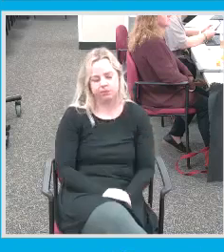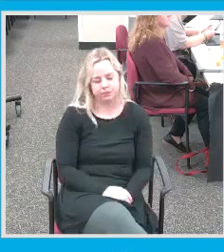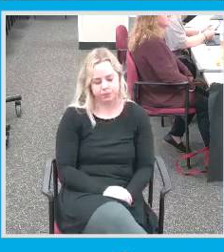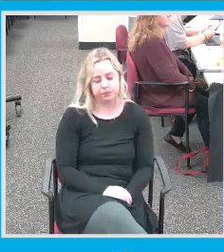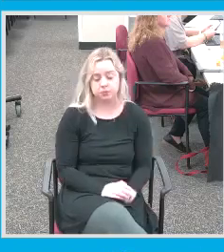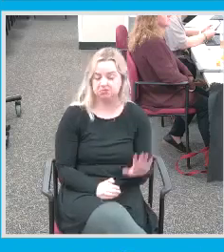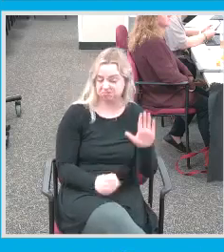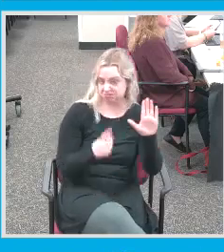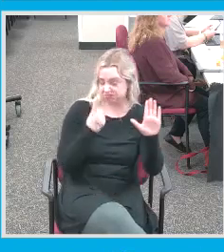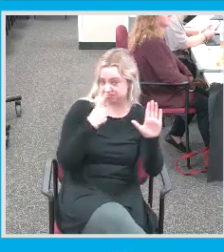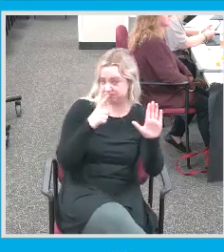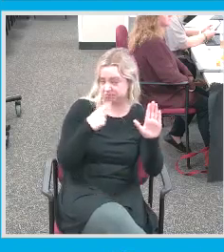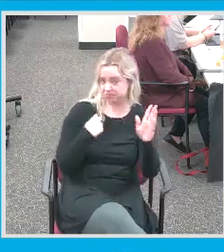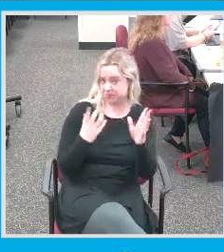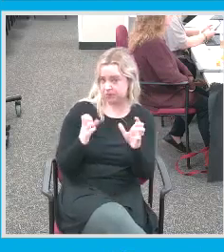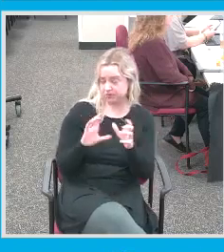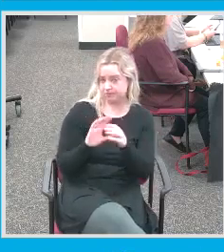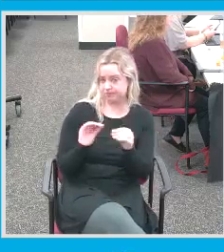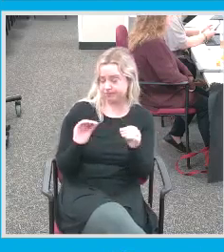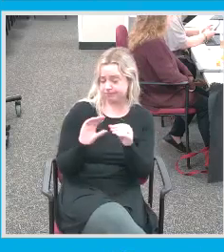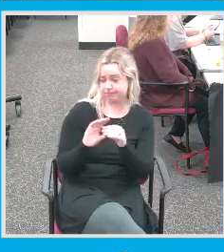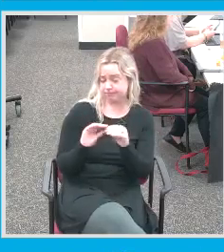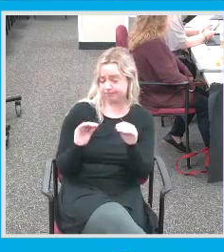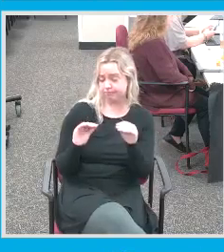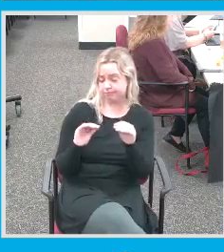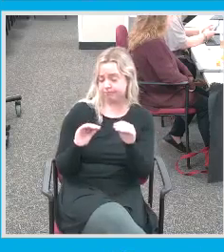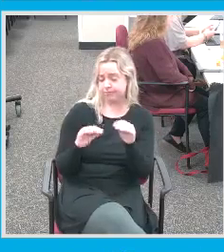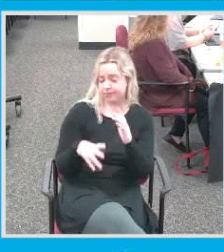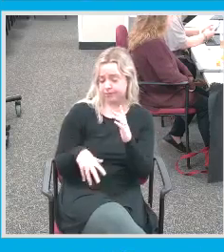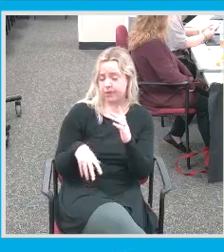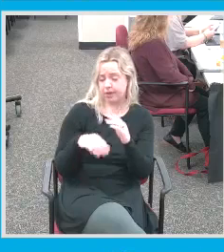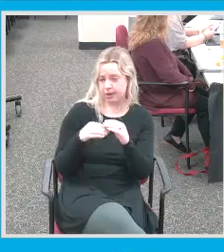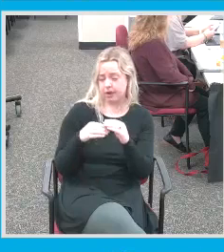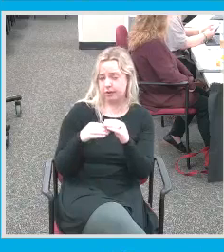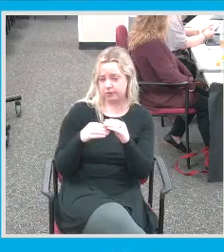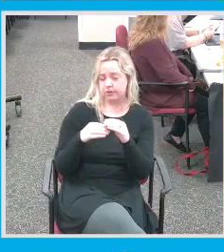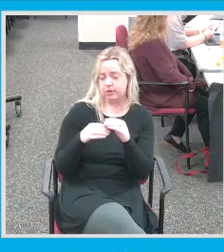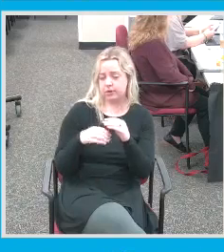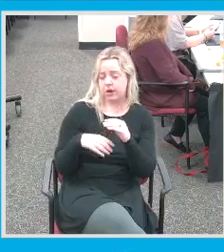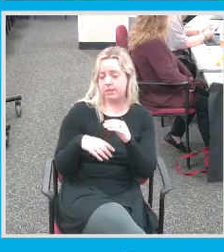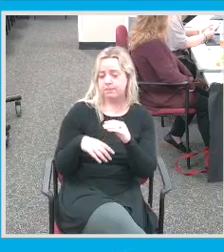May I say something as well to your comments or your questions?